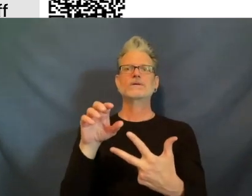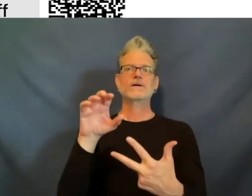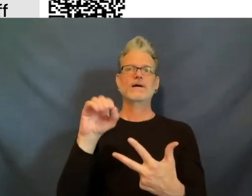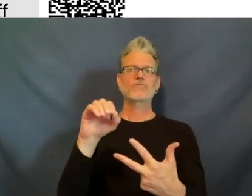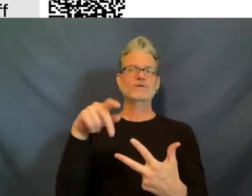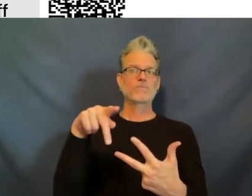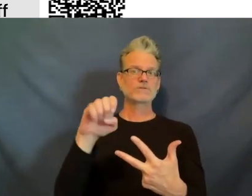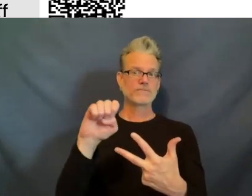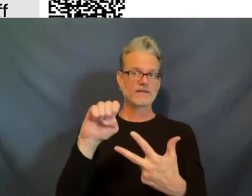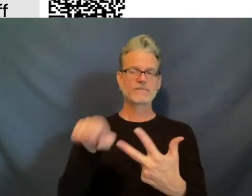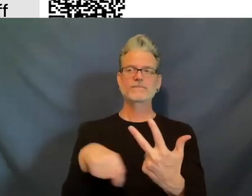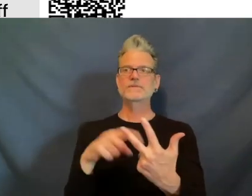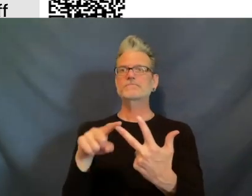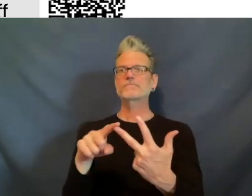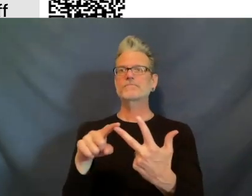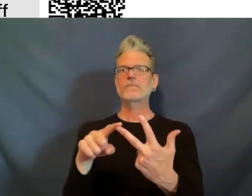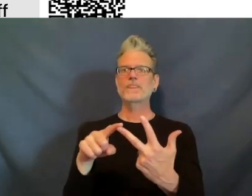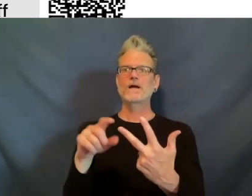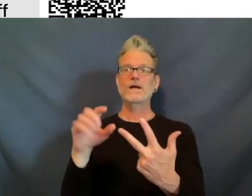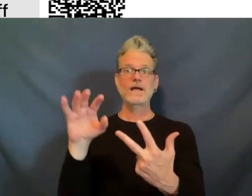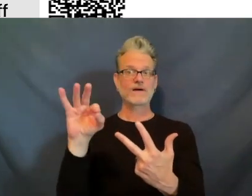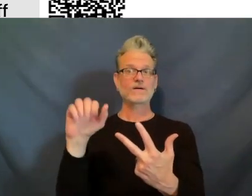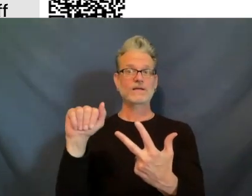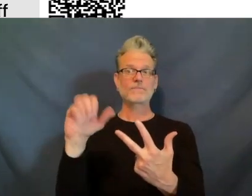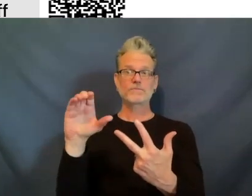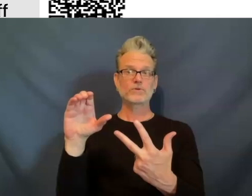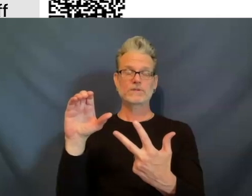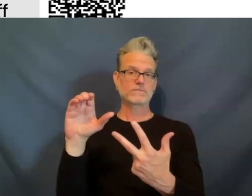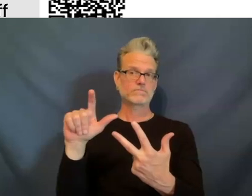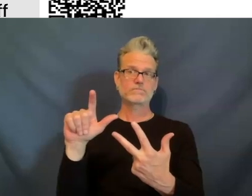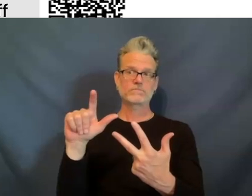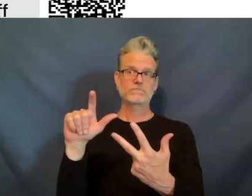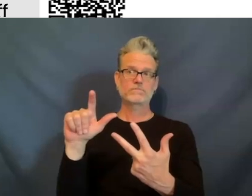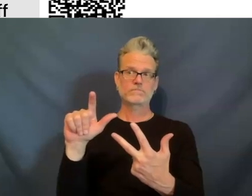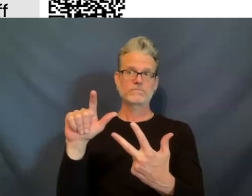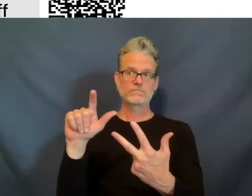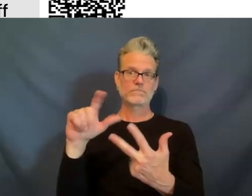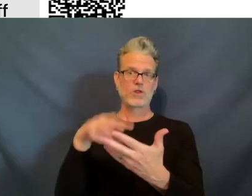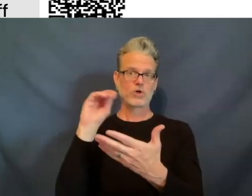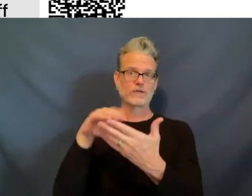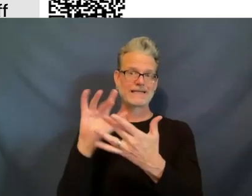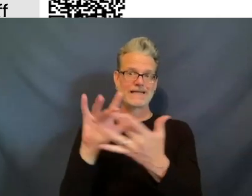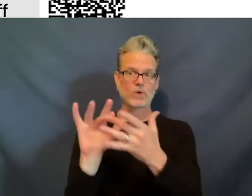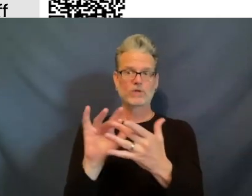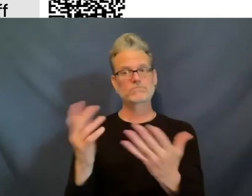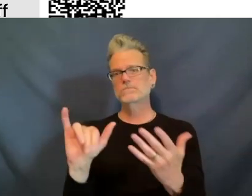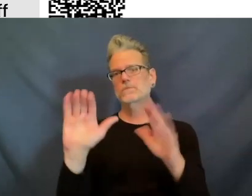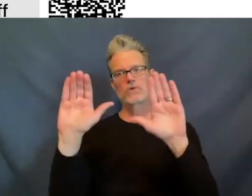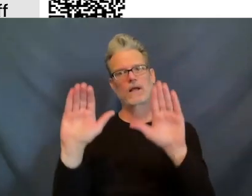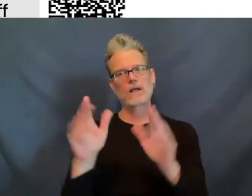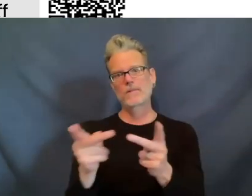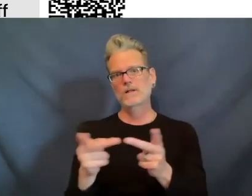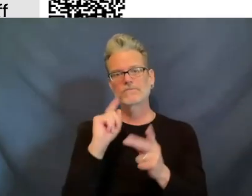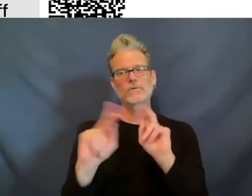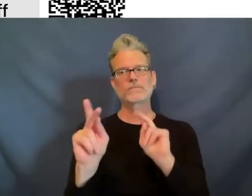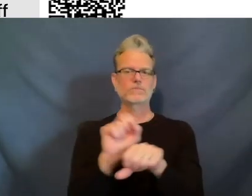Engagement branch, and for Fire Adapted Communities Learning Network. This is a great place for folks working on any